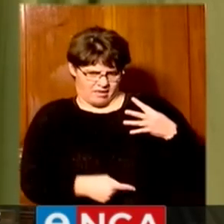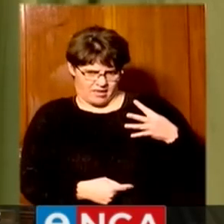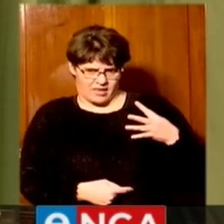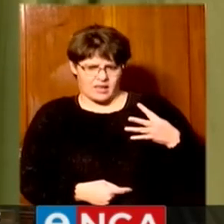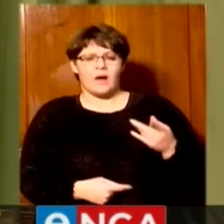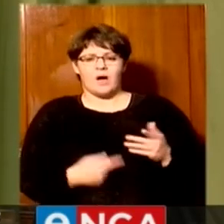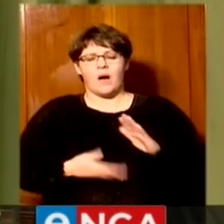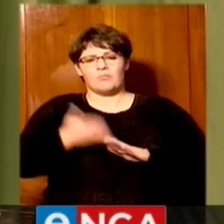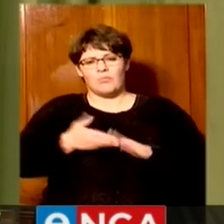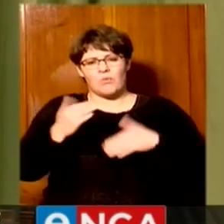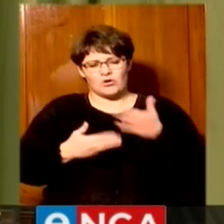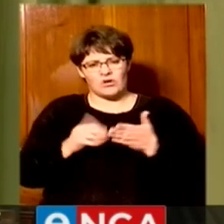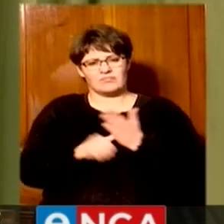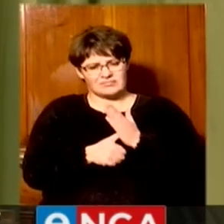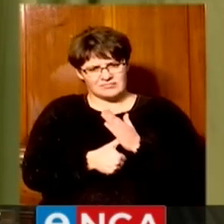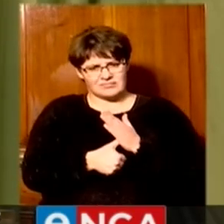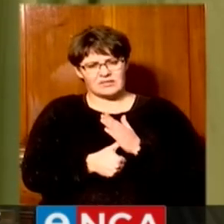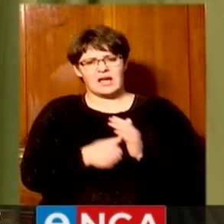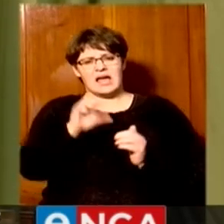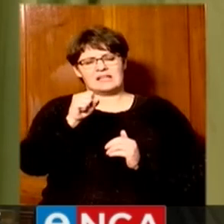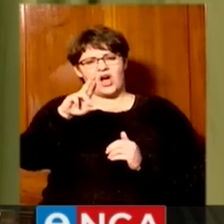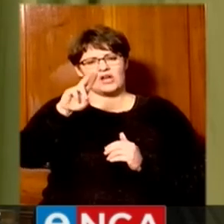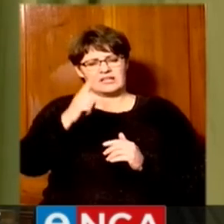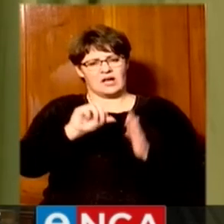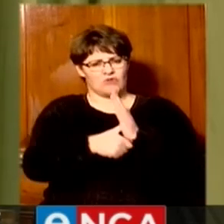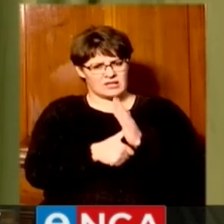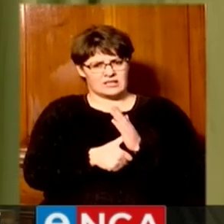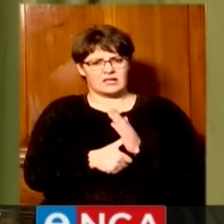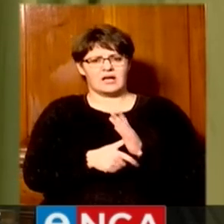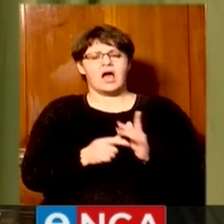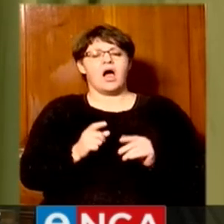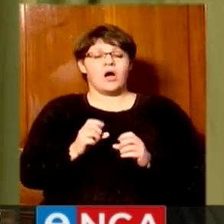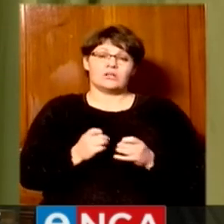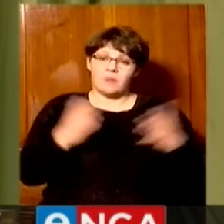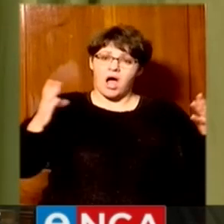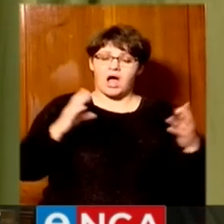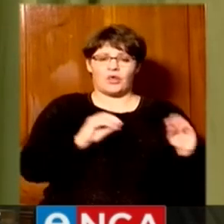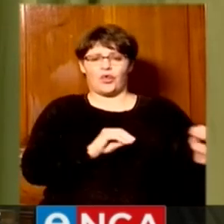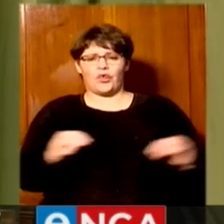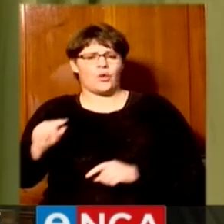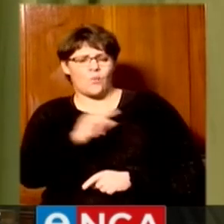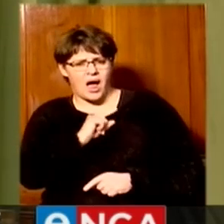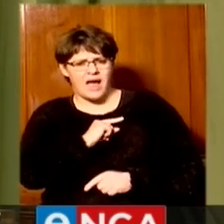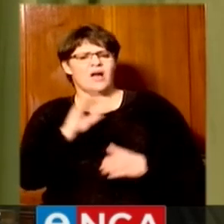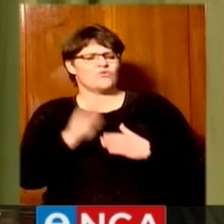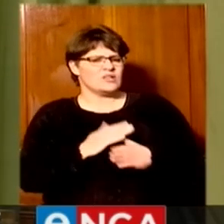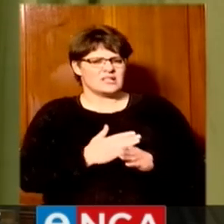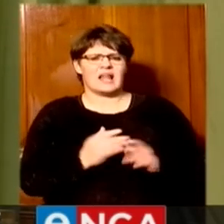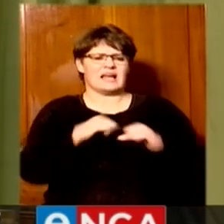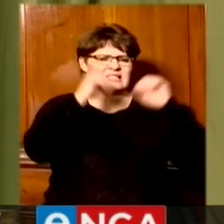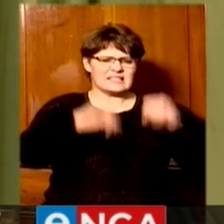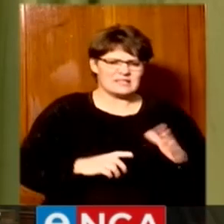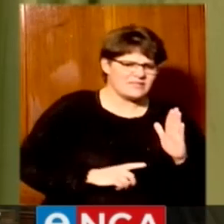Slow processing of the Special Grant 19 SRD grant. The initial delays have been largely due to a number of reasons, including